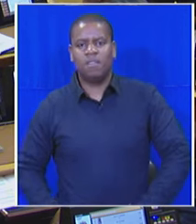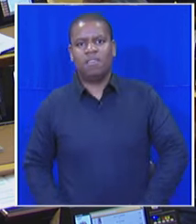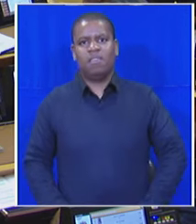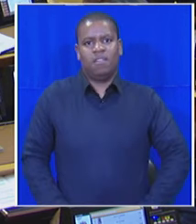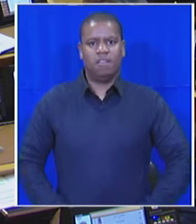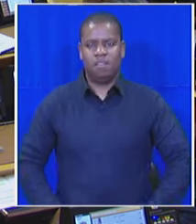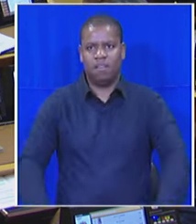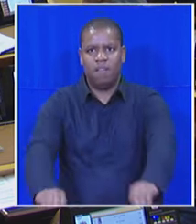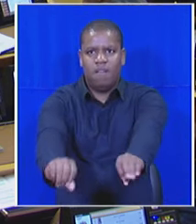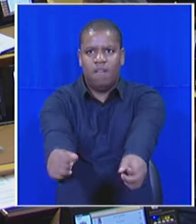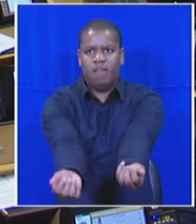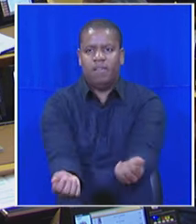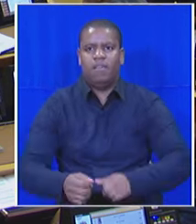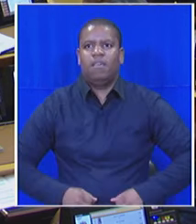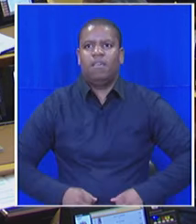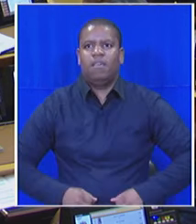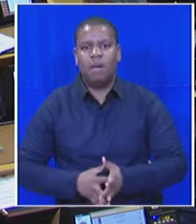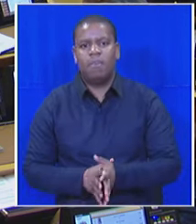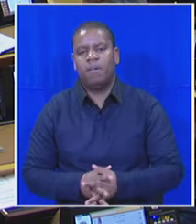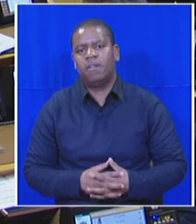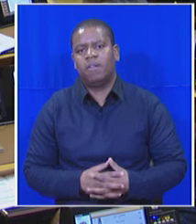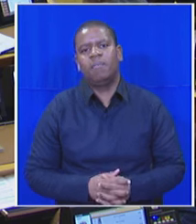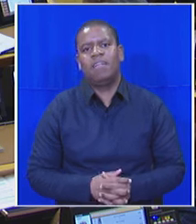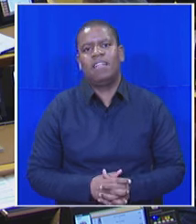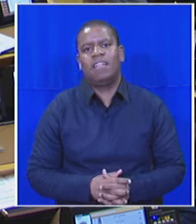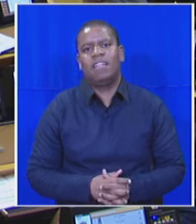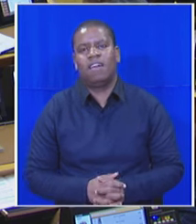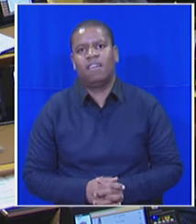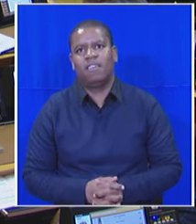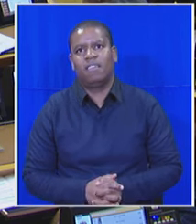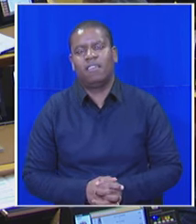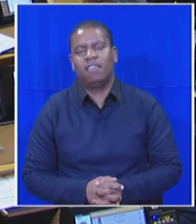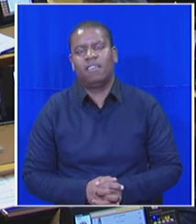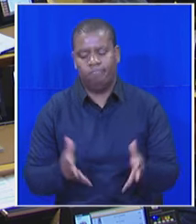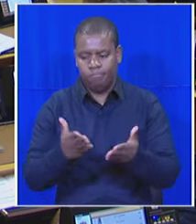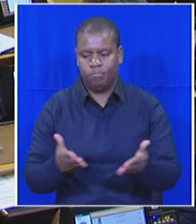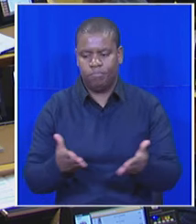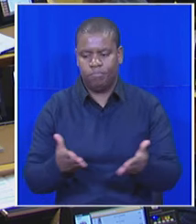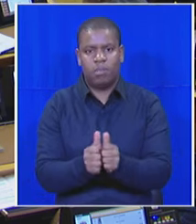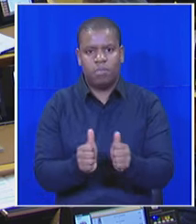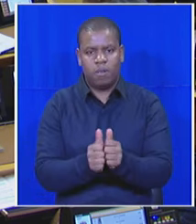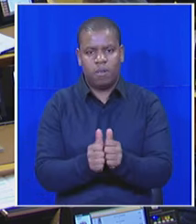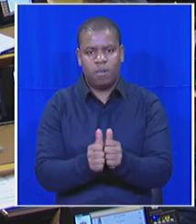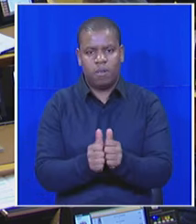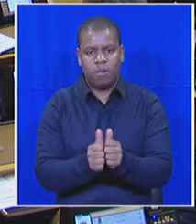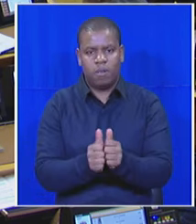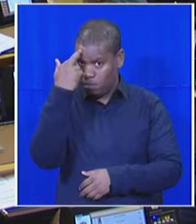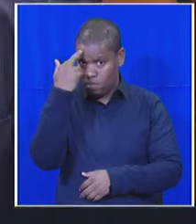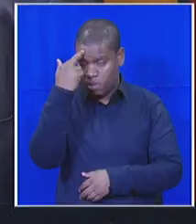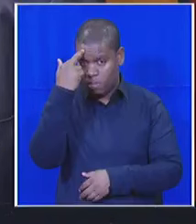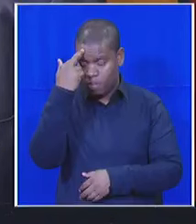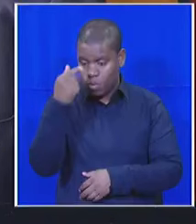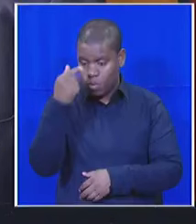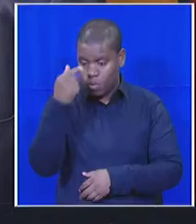Members, like to remind members that they may